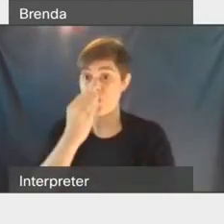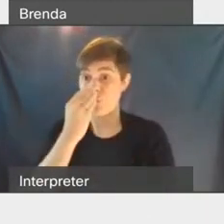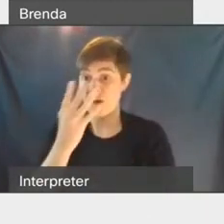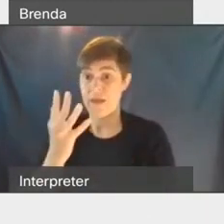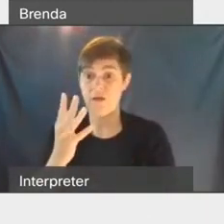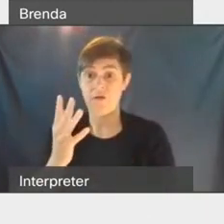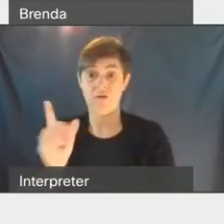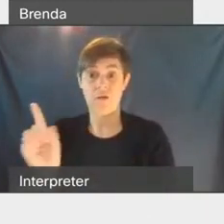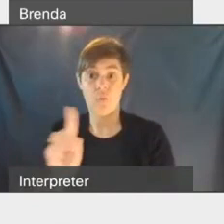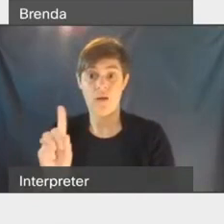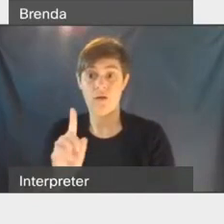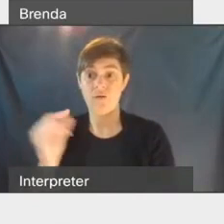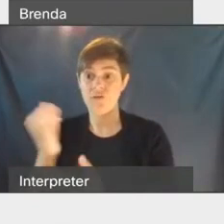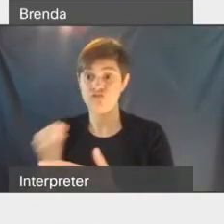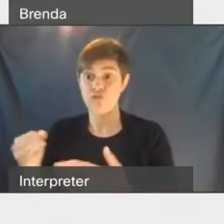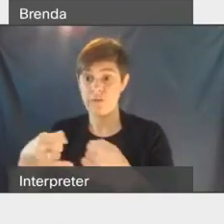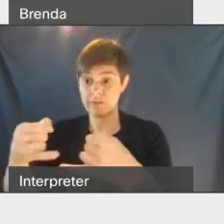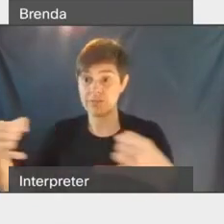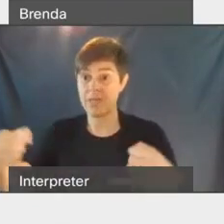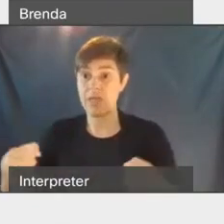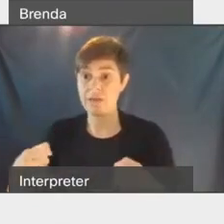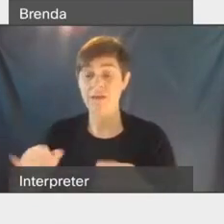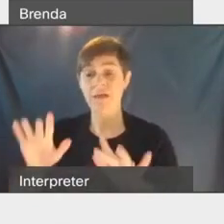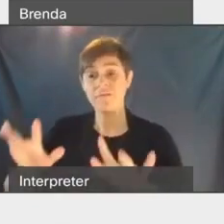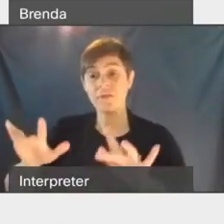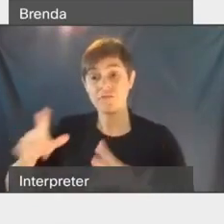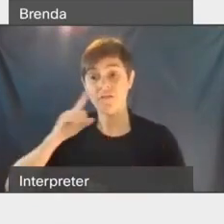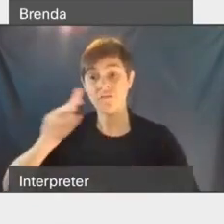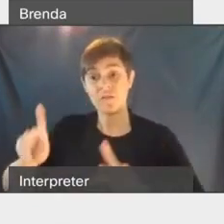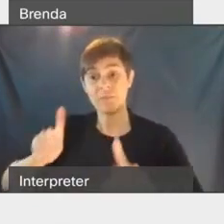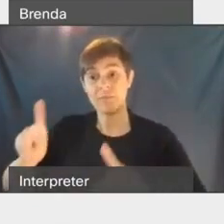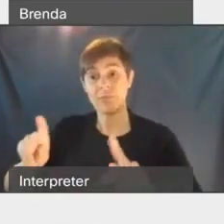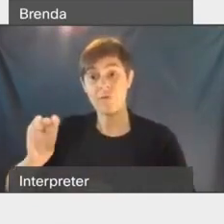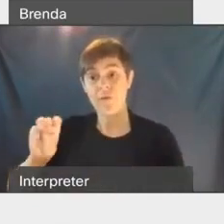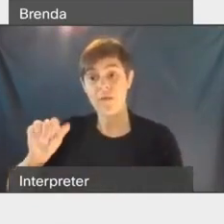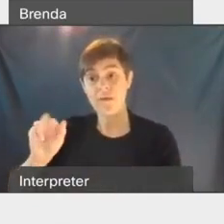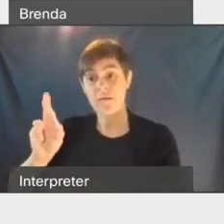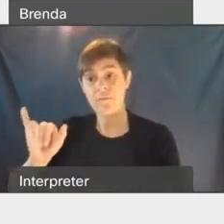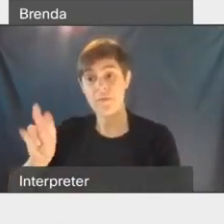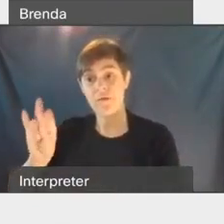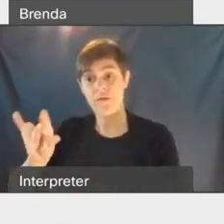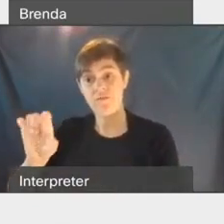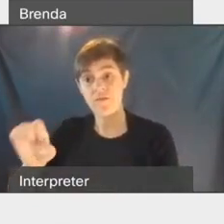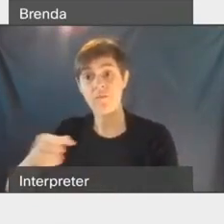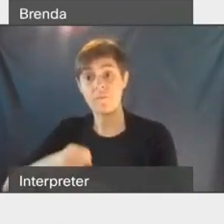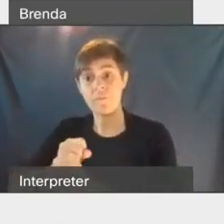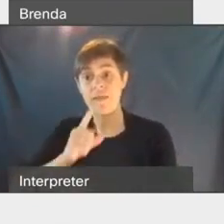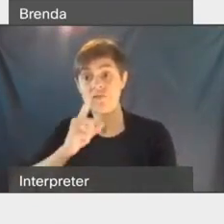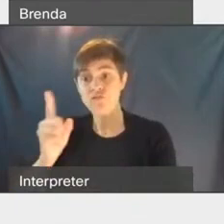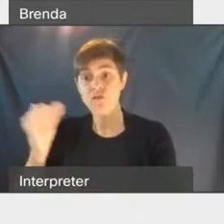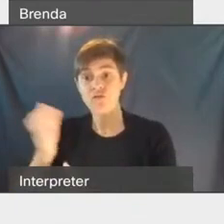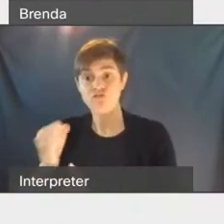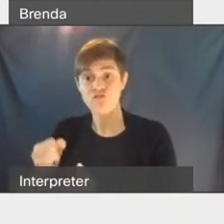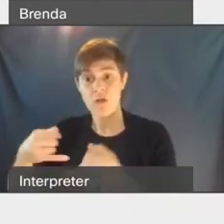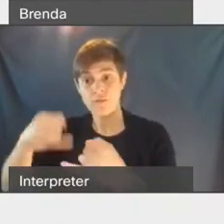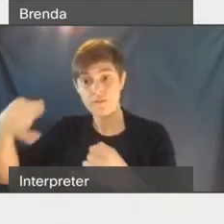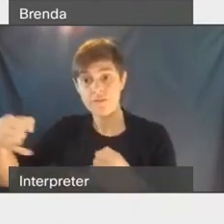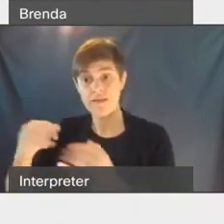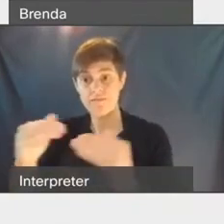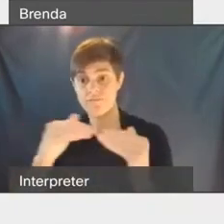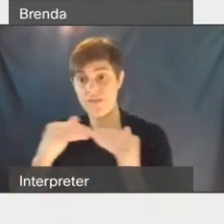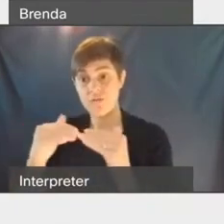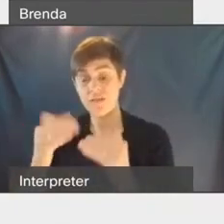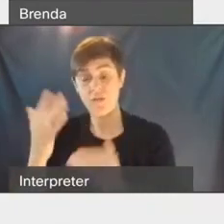lines are drawn. I feel sorry for the people in Marysville, but just be sure that the lines are drawn fairly so that everybody has